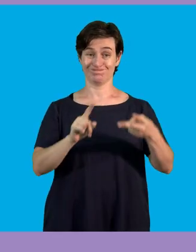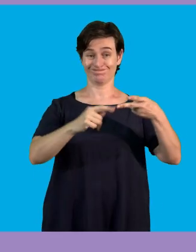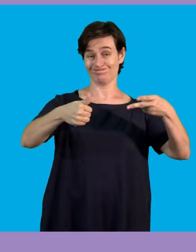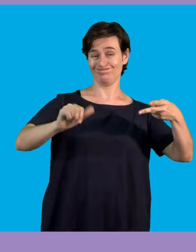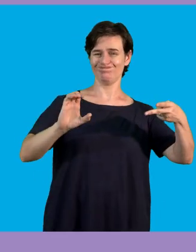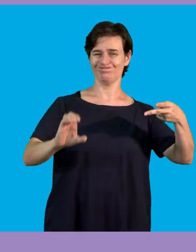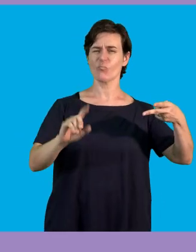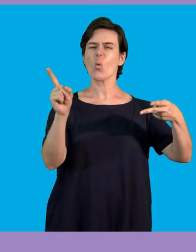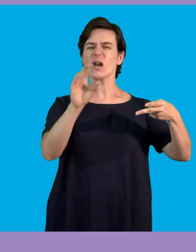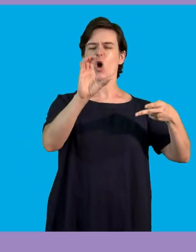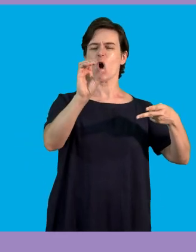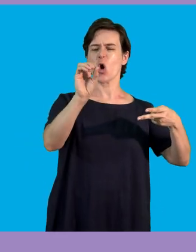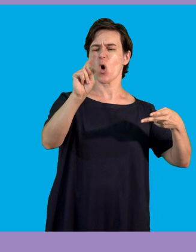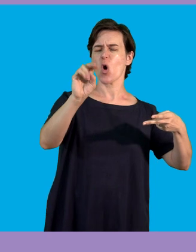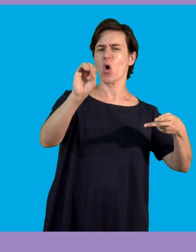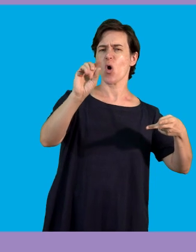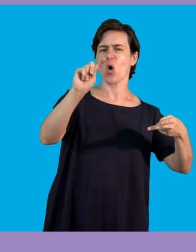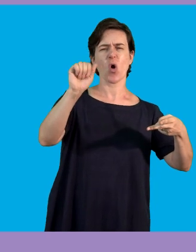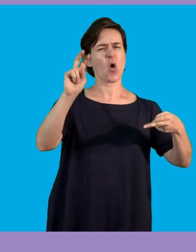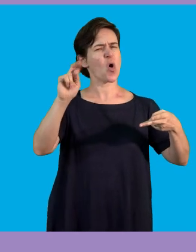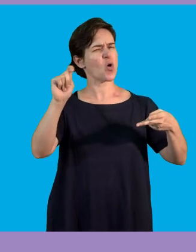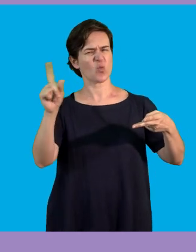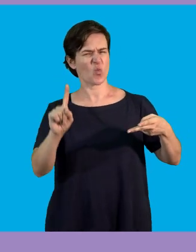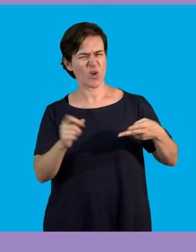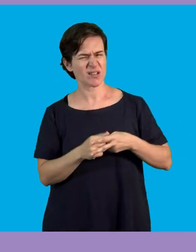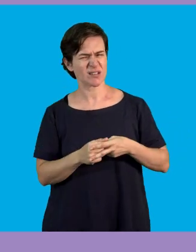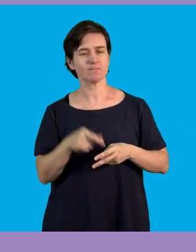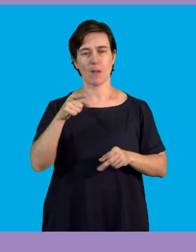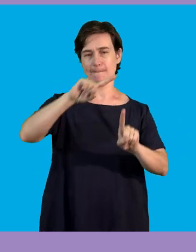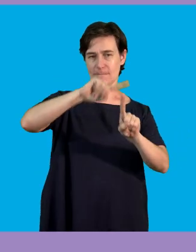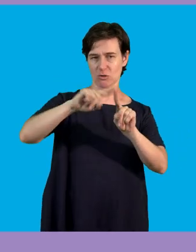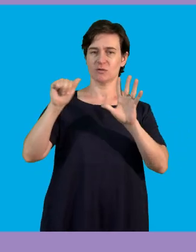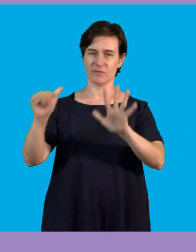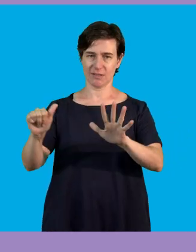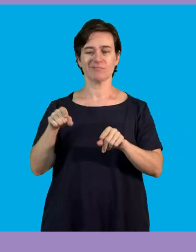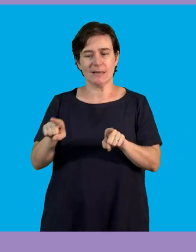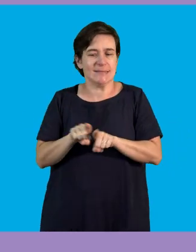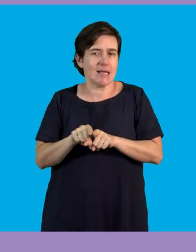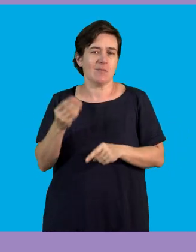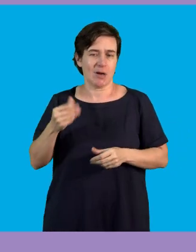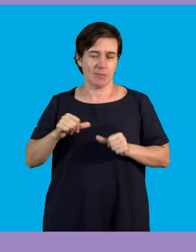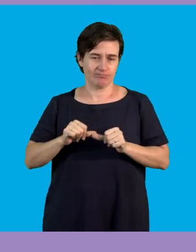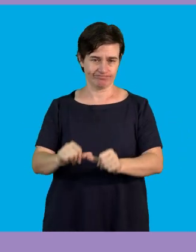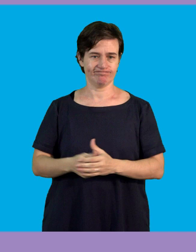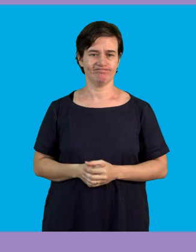Next question is, what is the constant term? The constant term is positive 6.